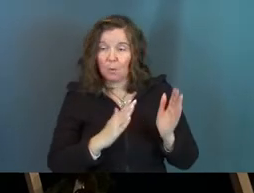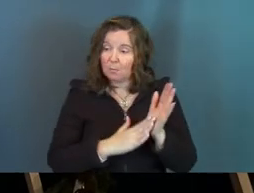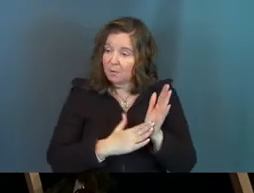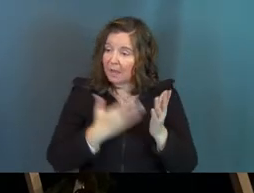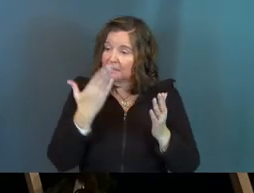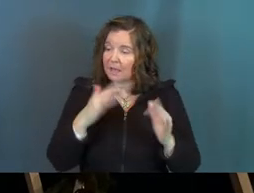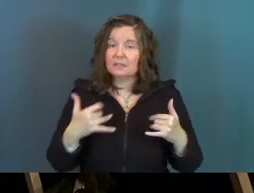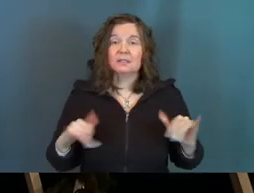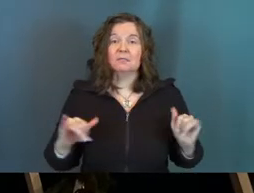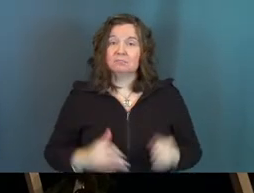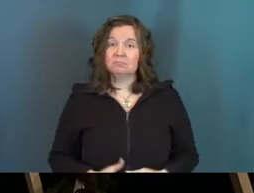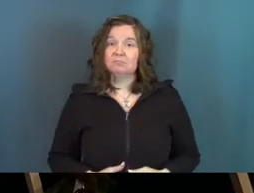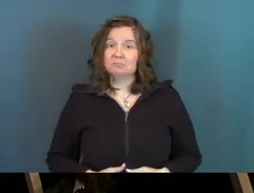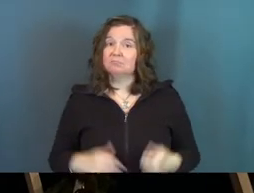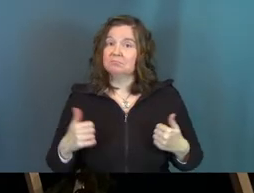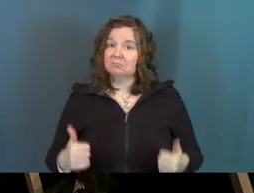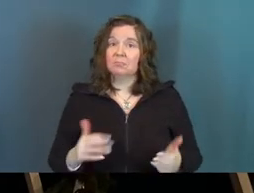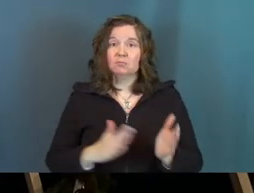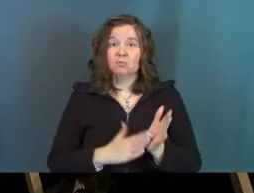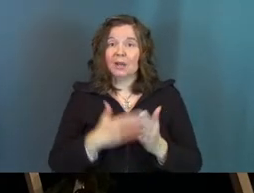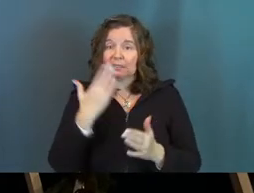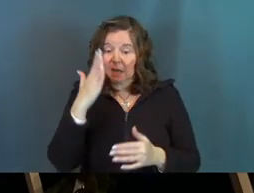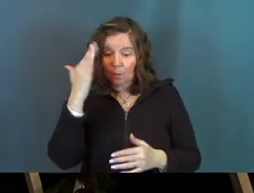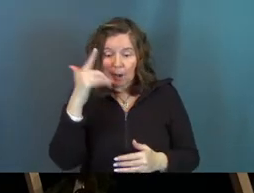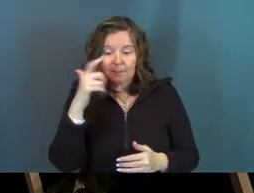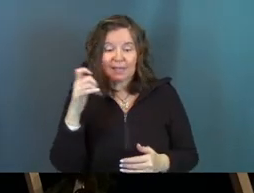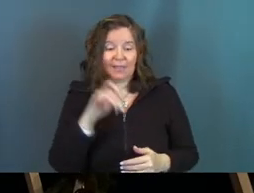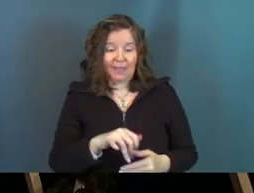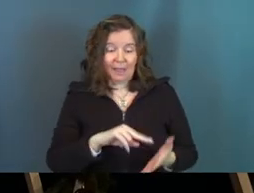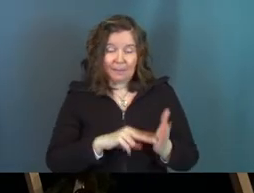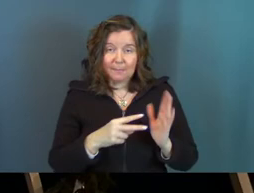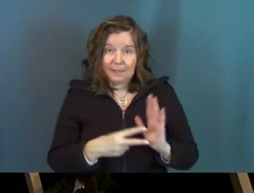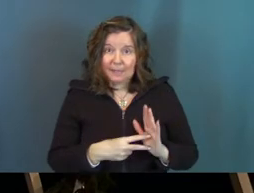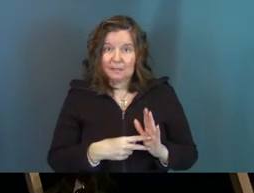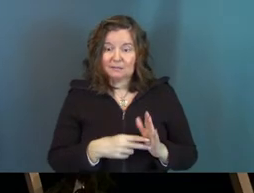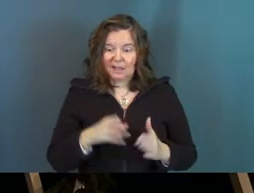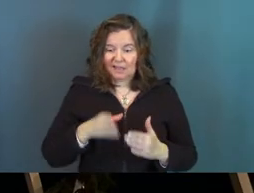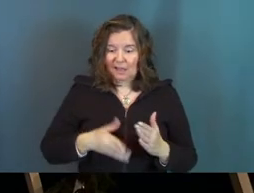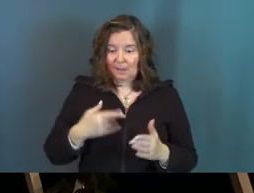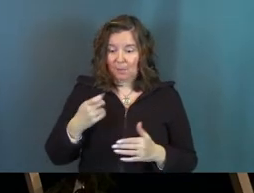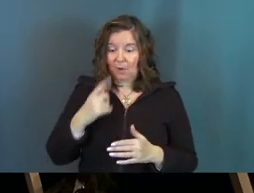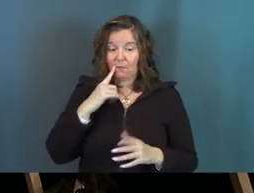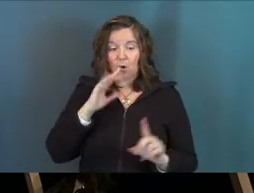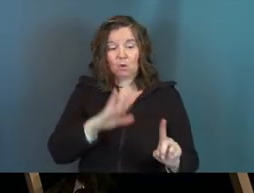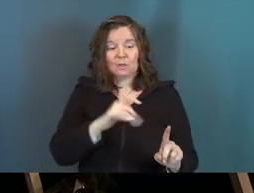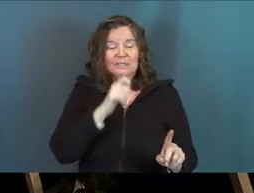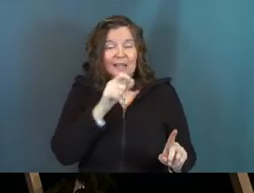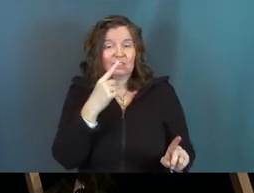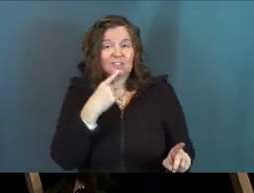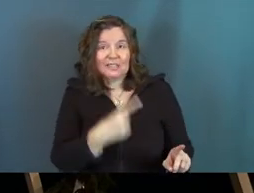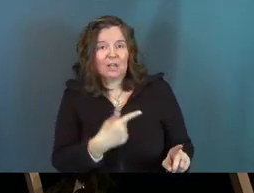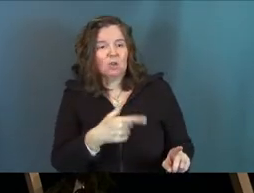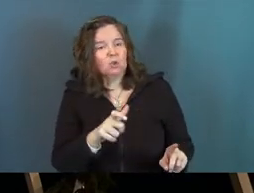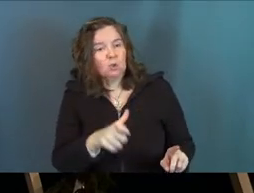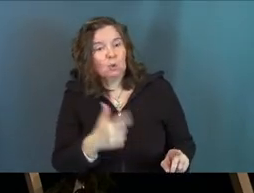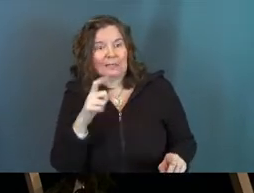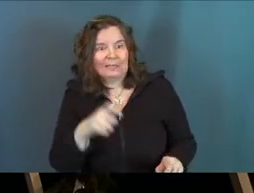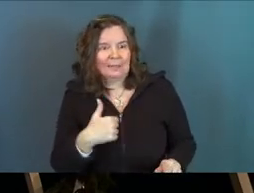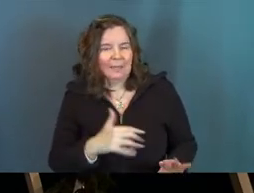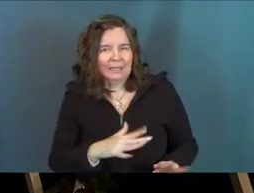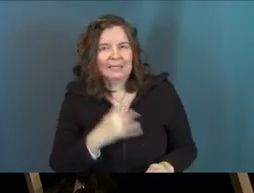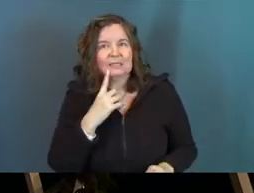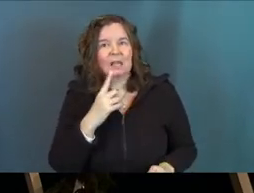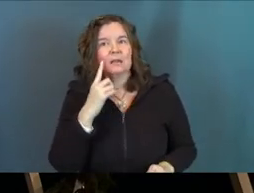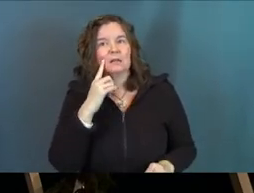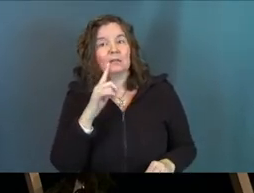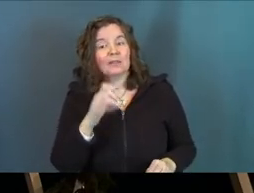praise God. Praise God, because that means, and you're like, at the end there, Paul says, for your sake, he's not just saying like, yeah, you guys need me. No.